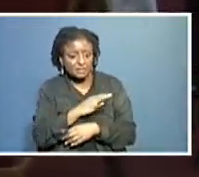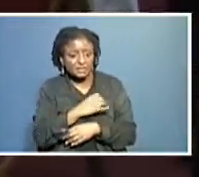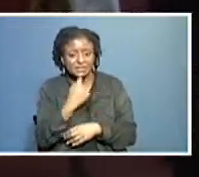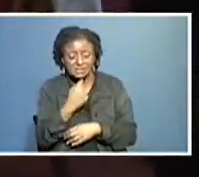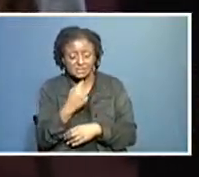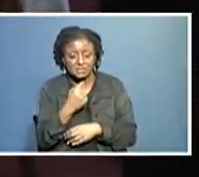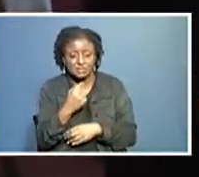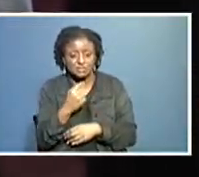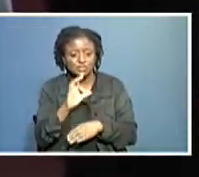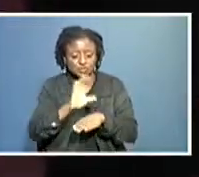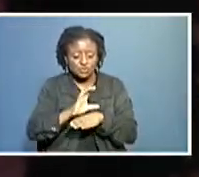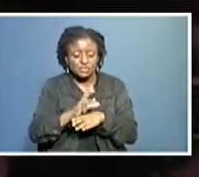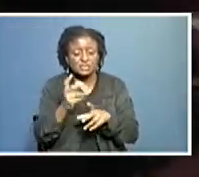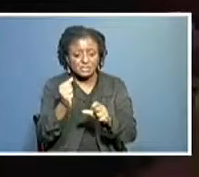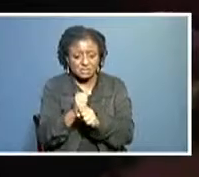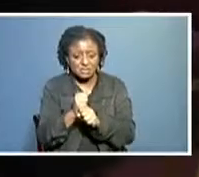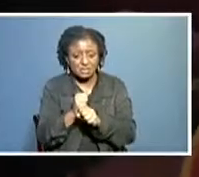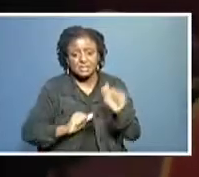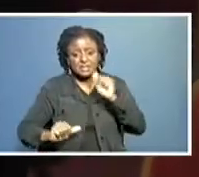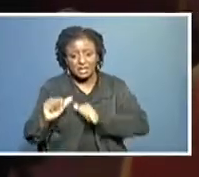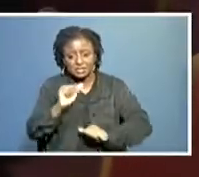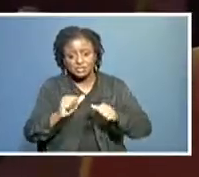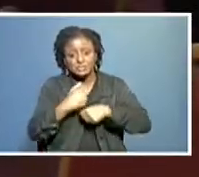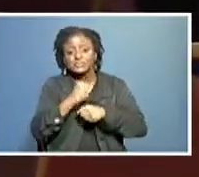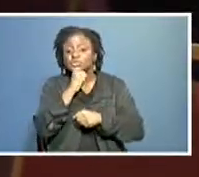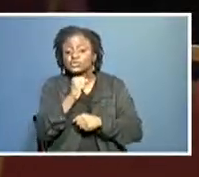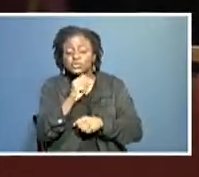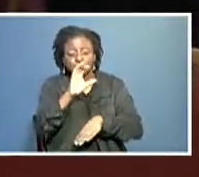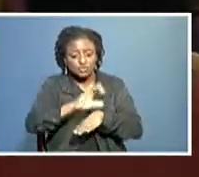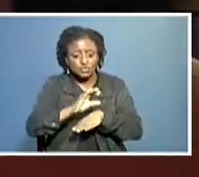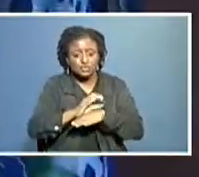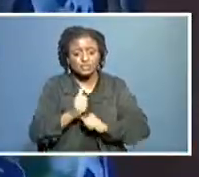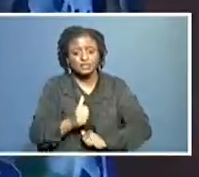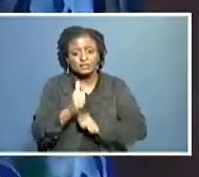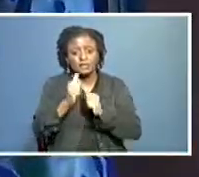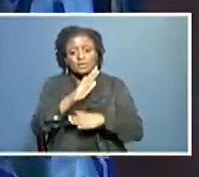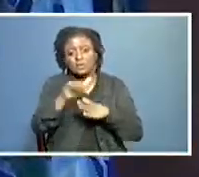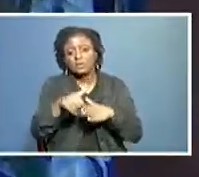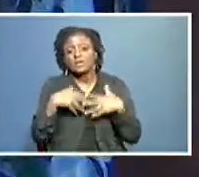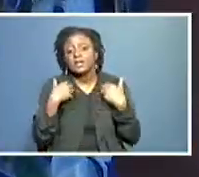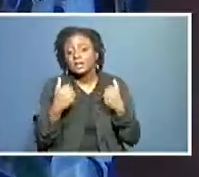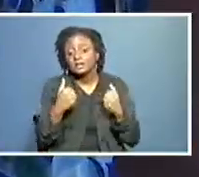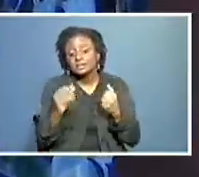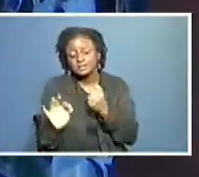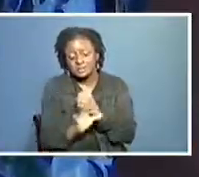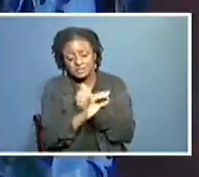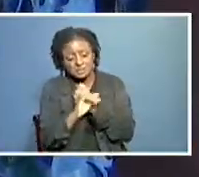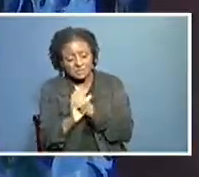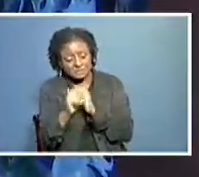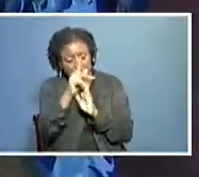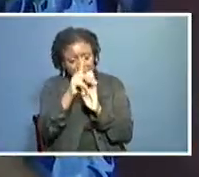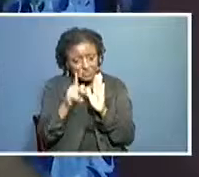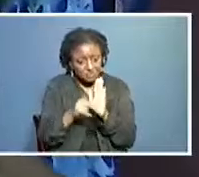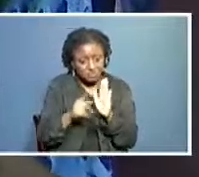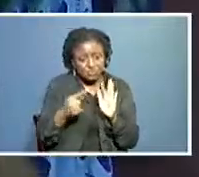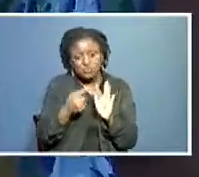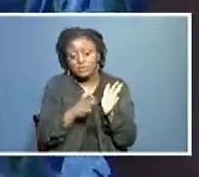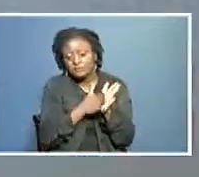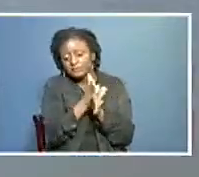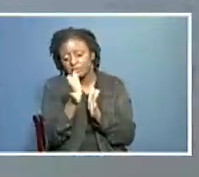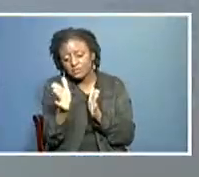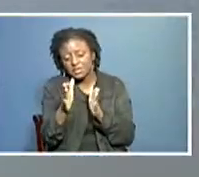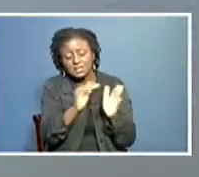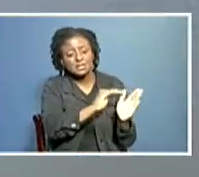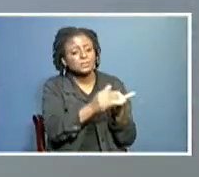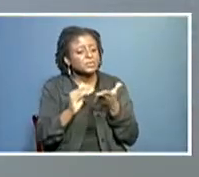approach and ensuring that churchgoers adhere to all health and safety protocols in order to avoid community spread of the highly contagious virus.